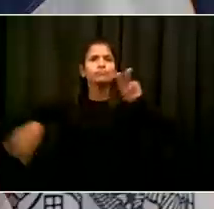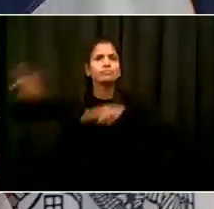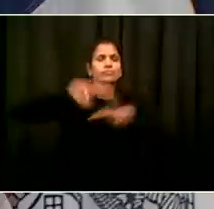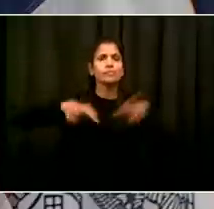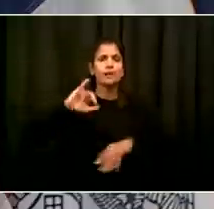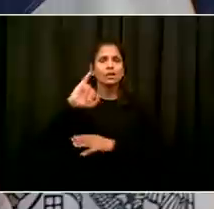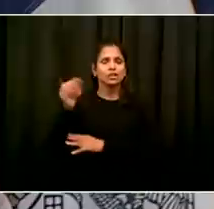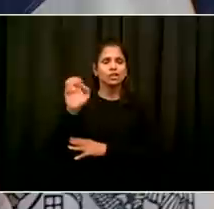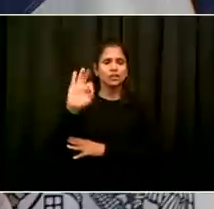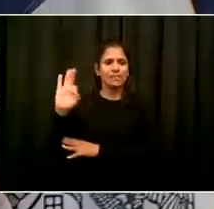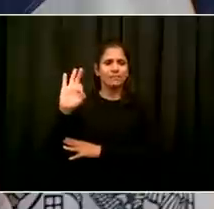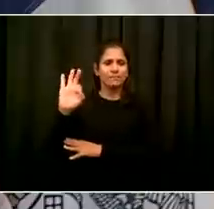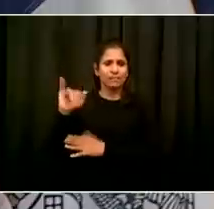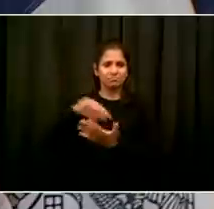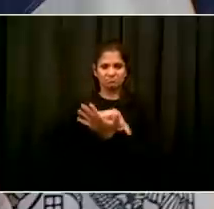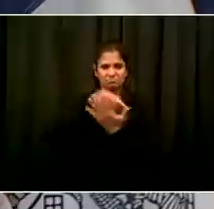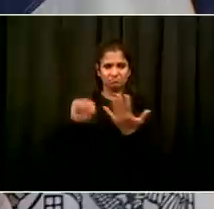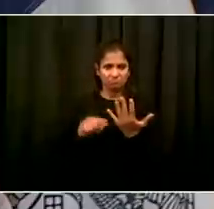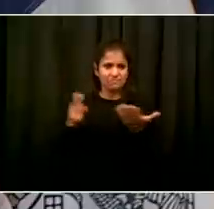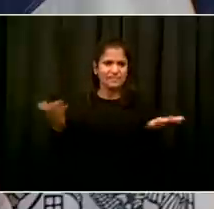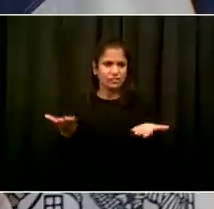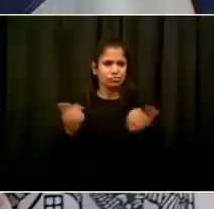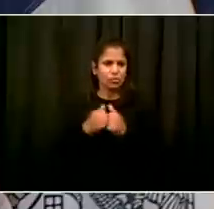Gloria. Good morning, Mr. Mayor. Hey, how you doing?